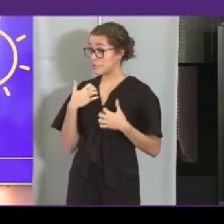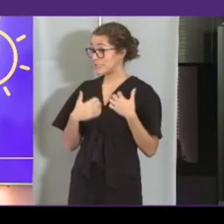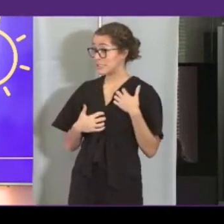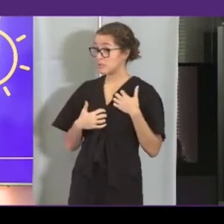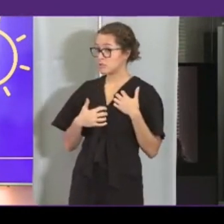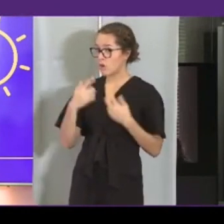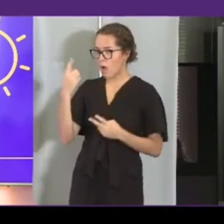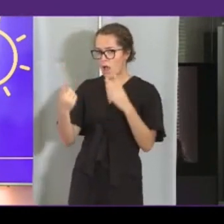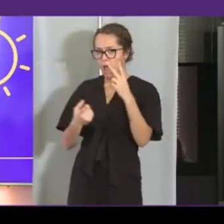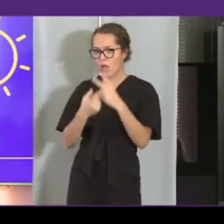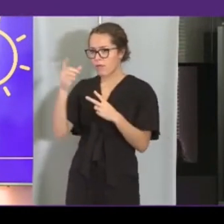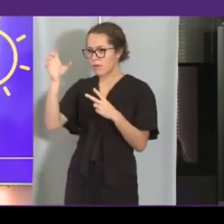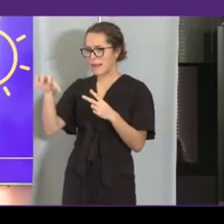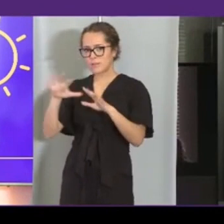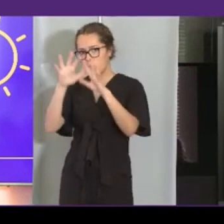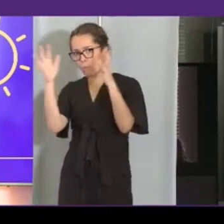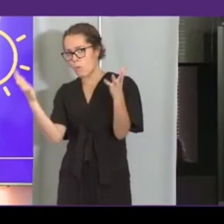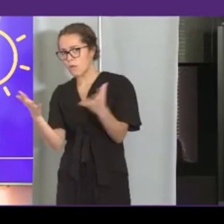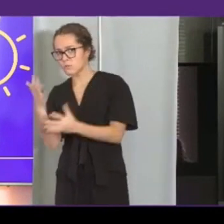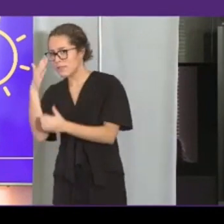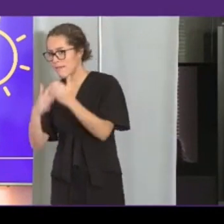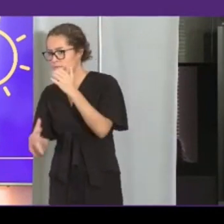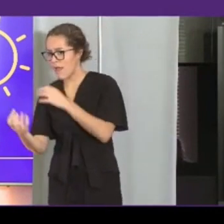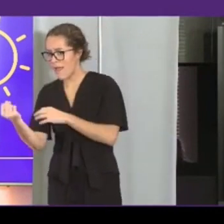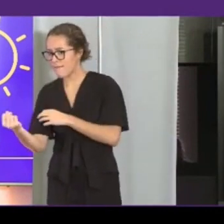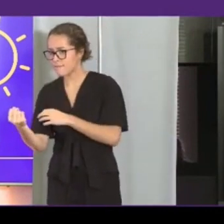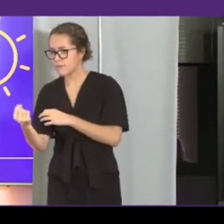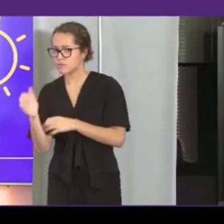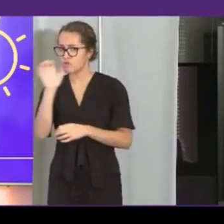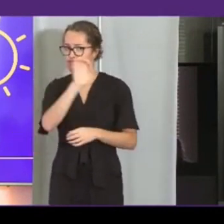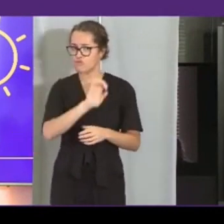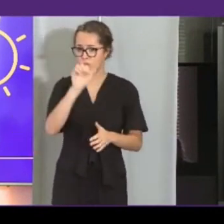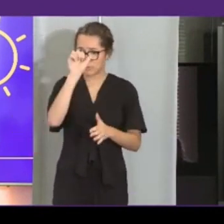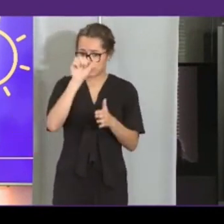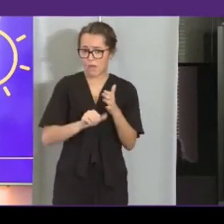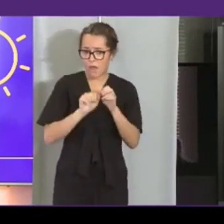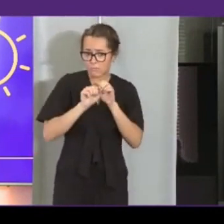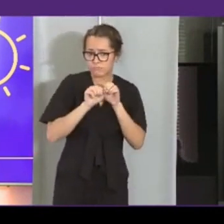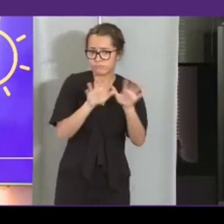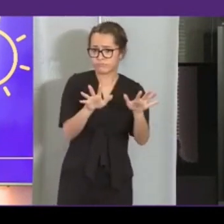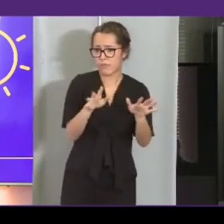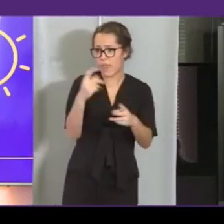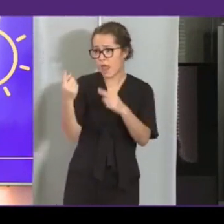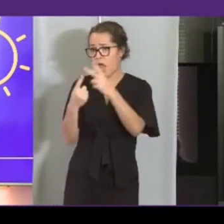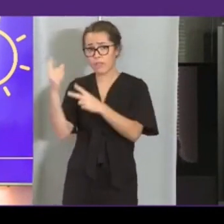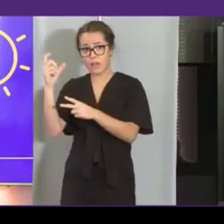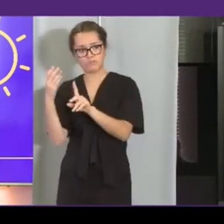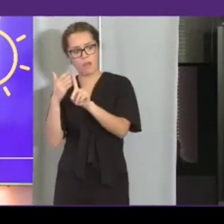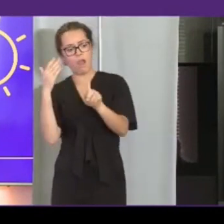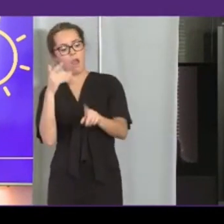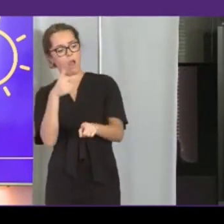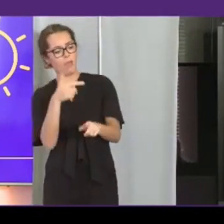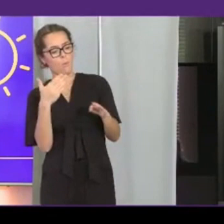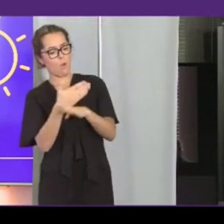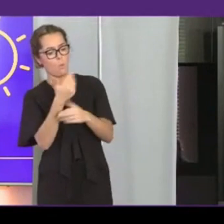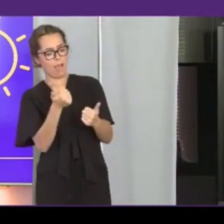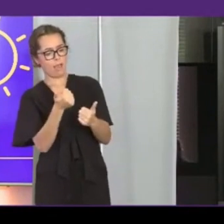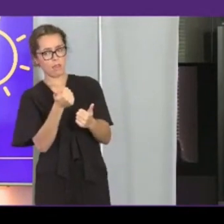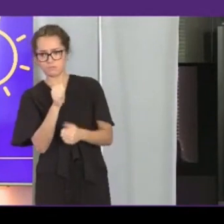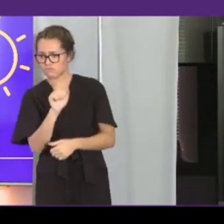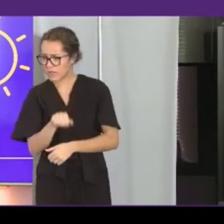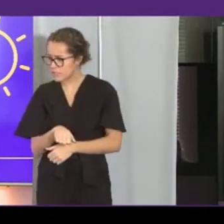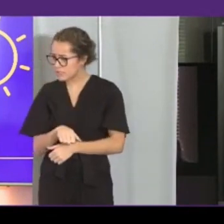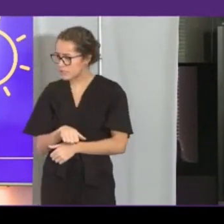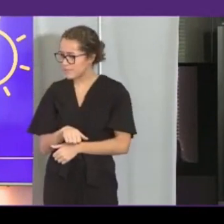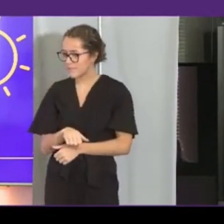existing elsewhere. I mean, you've invented it here, got it rolling around Europe, and then people are going, hey, that's working, let's see what we can do elsewhere. Yeah, I wouldn't